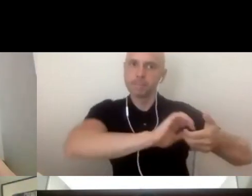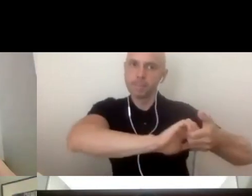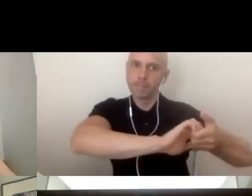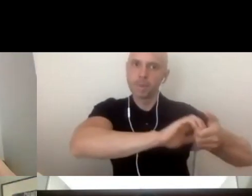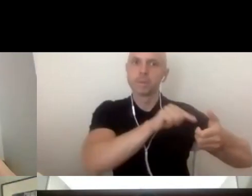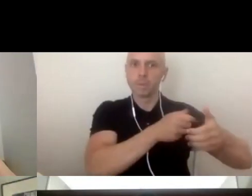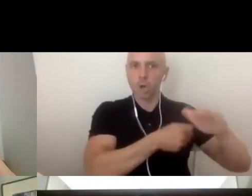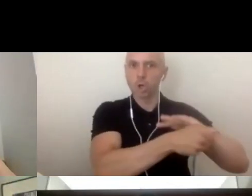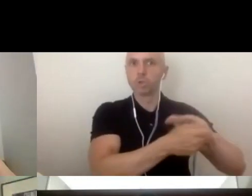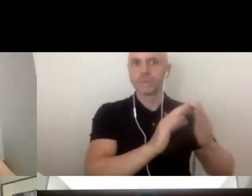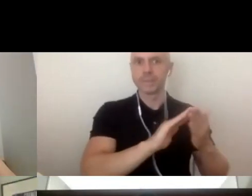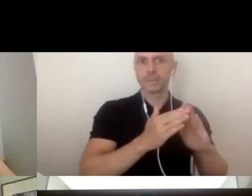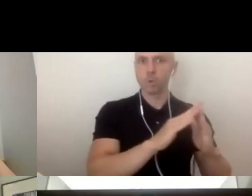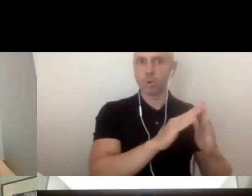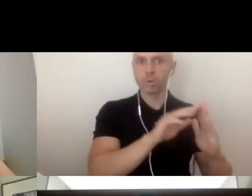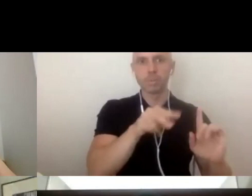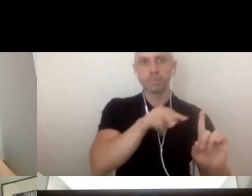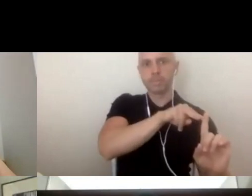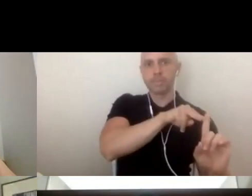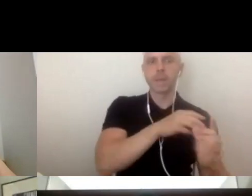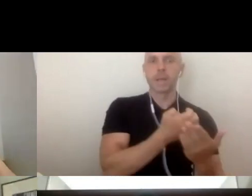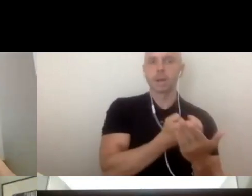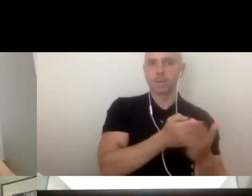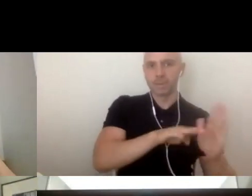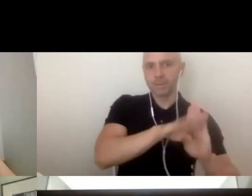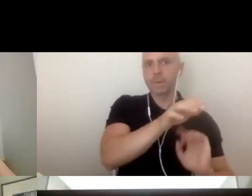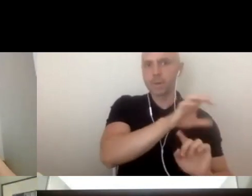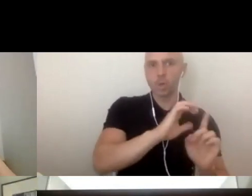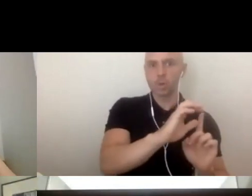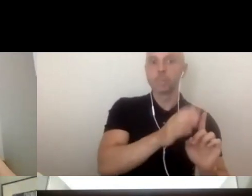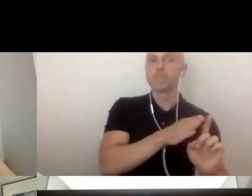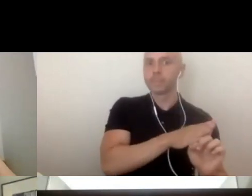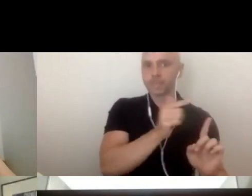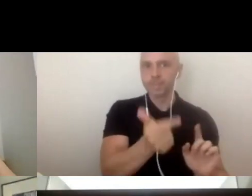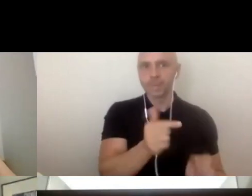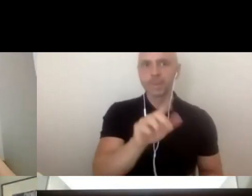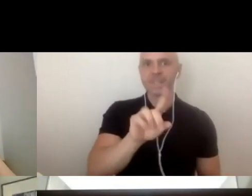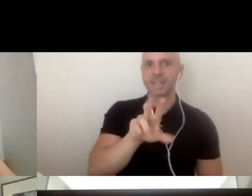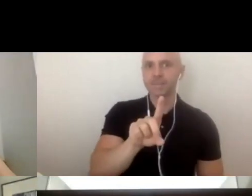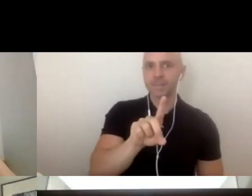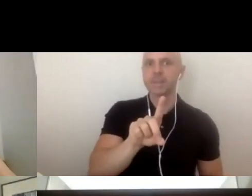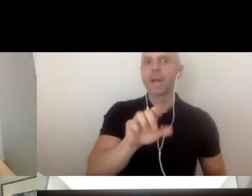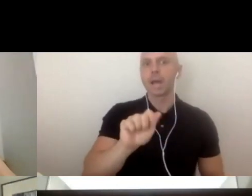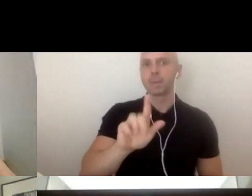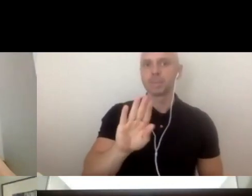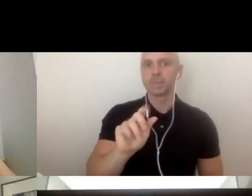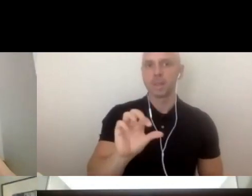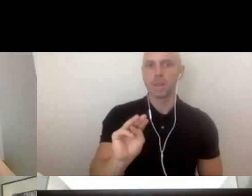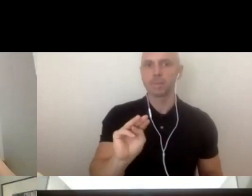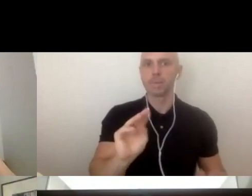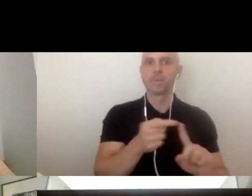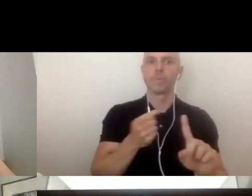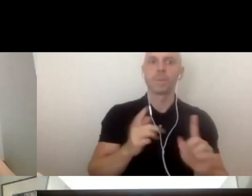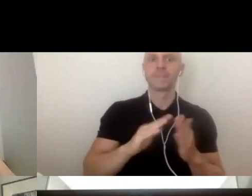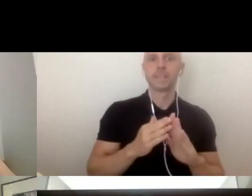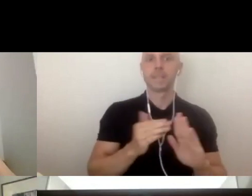will provide an update from Economic Development and Culture. David Absalom, Toronto Urban Fellow from the City of Toronto,